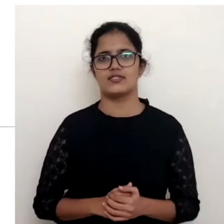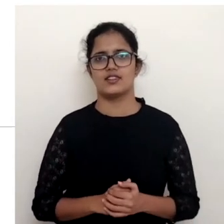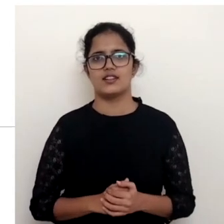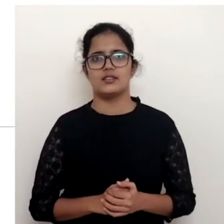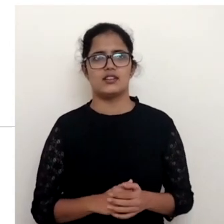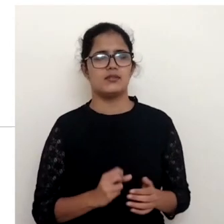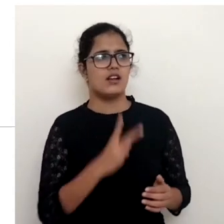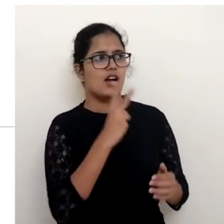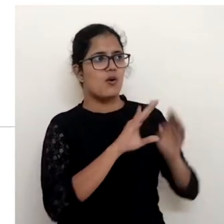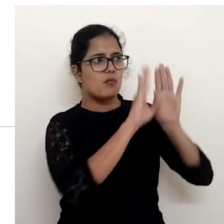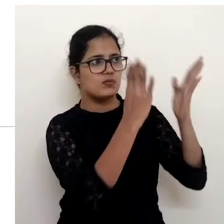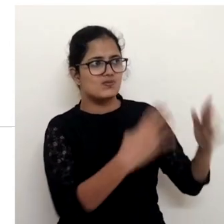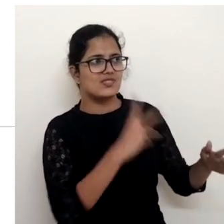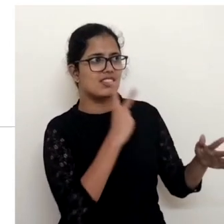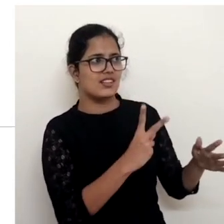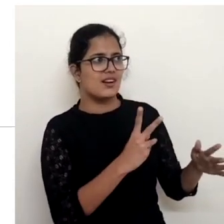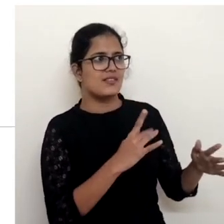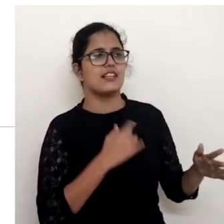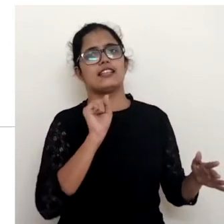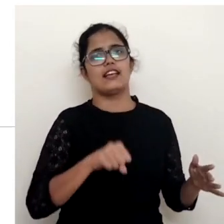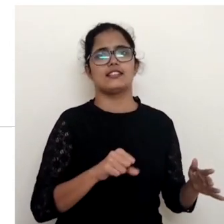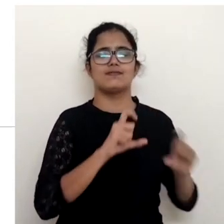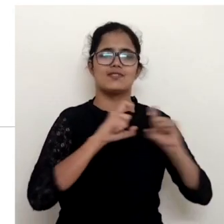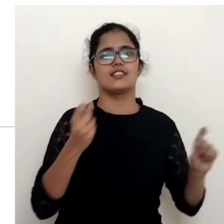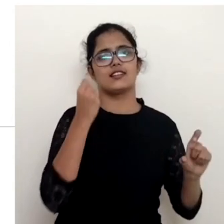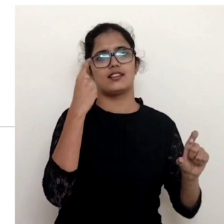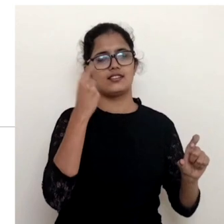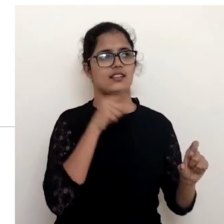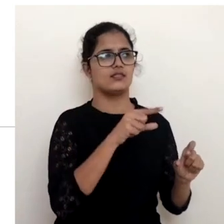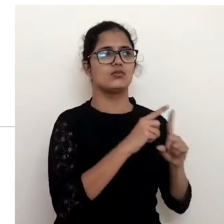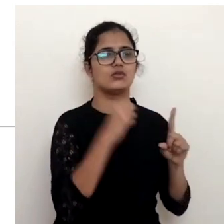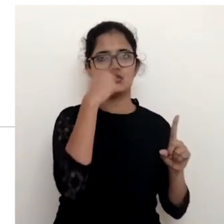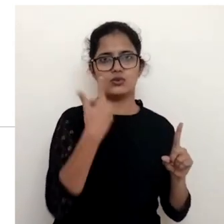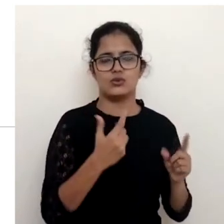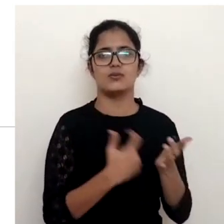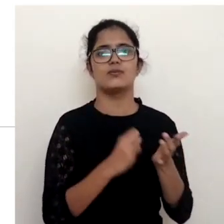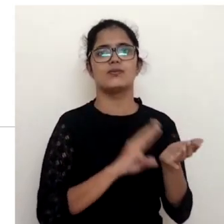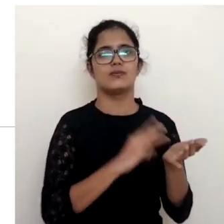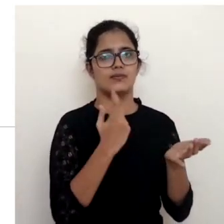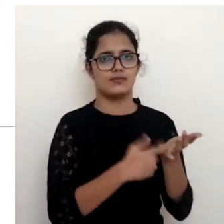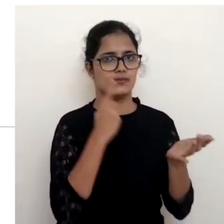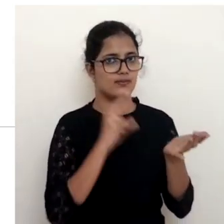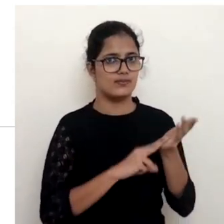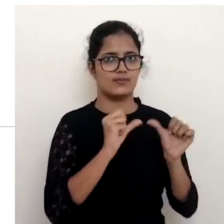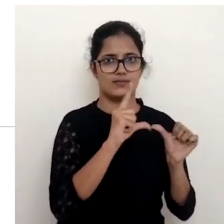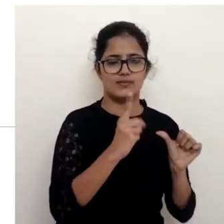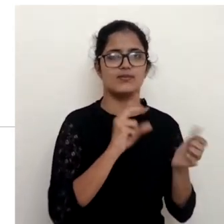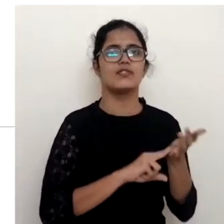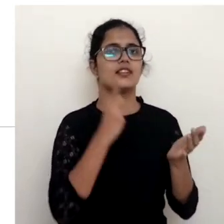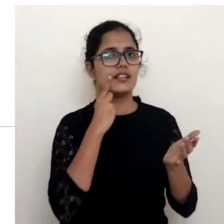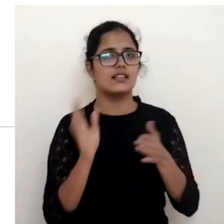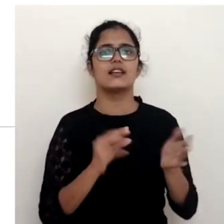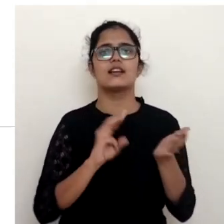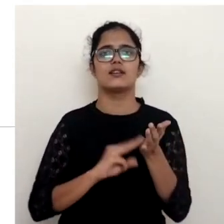moving across so many different registers, formal, art historical, aesthetic. When you see the work, you know